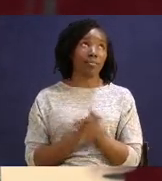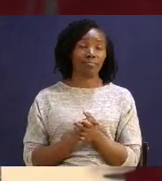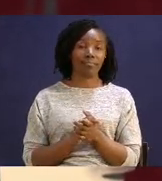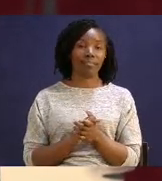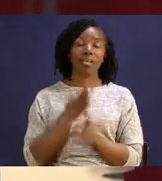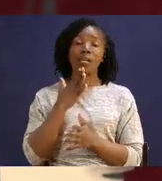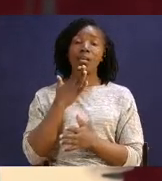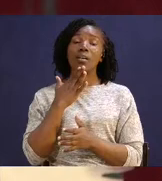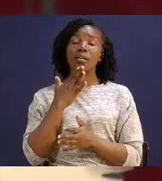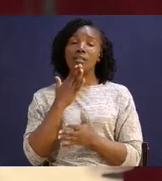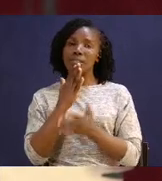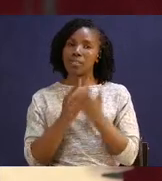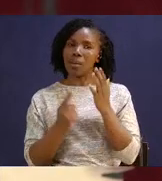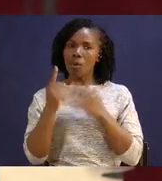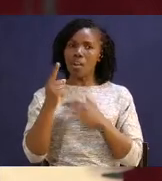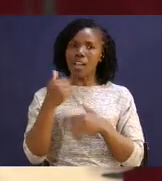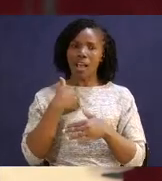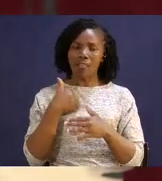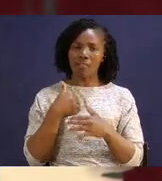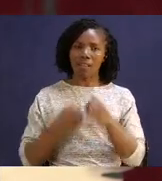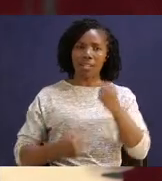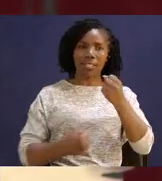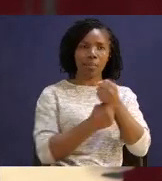Somebody just got a trip to go to Mombasa, just like that.